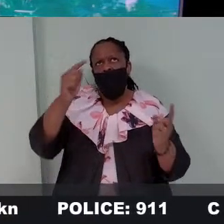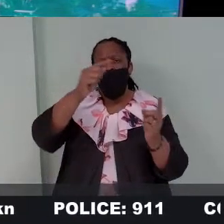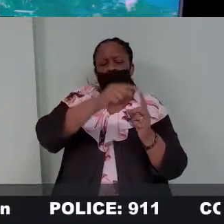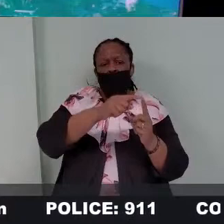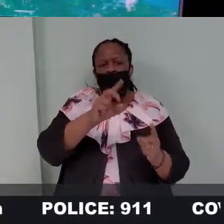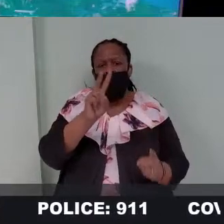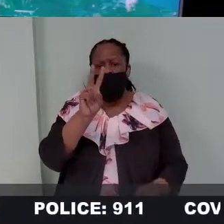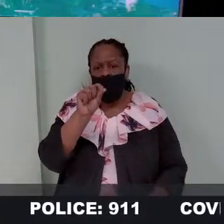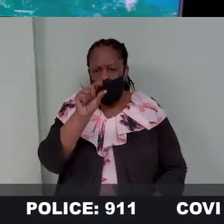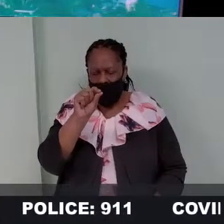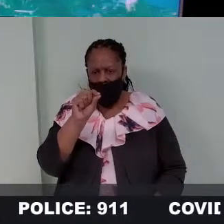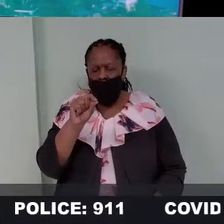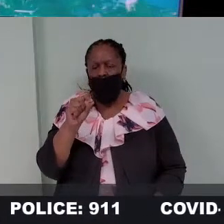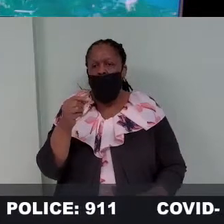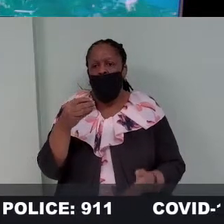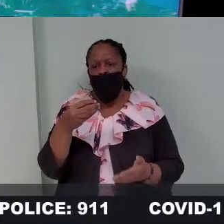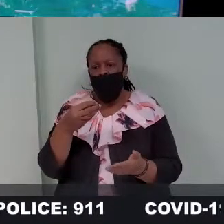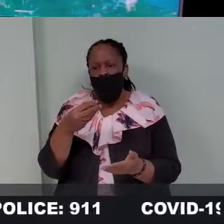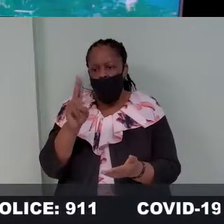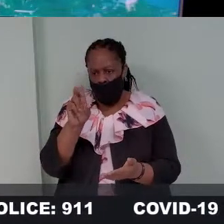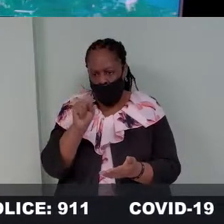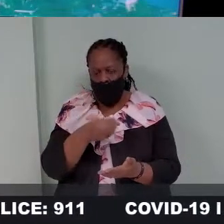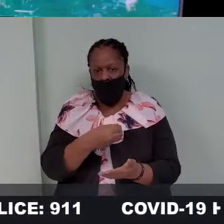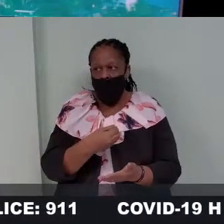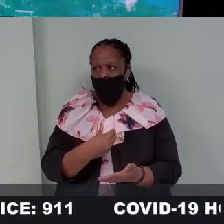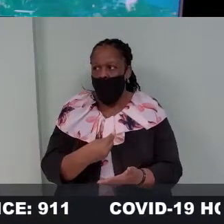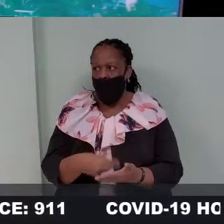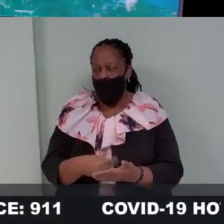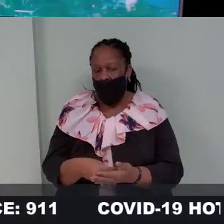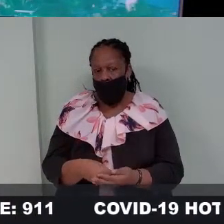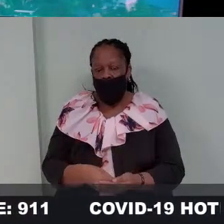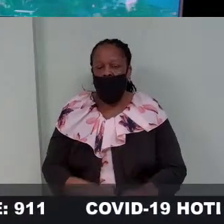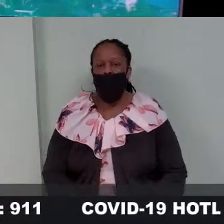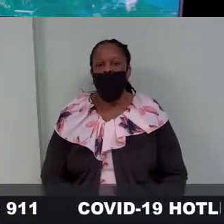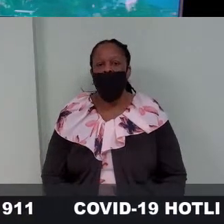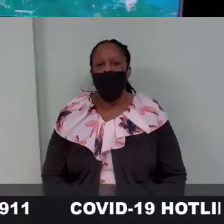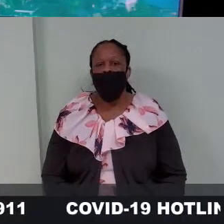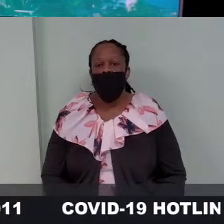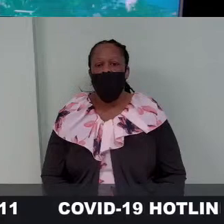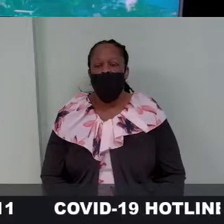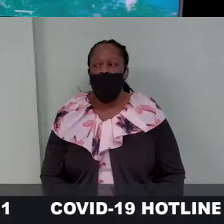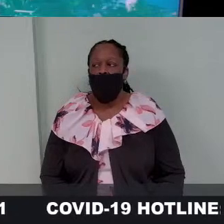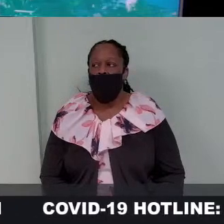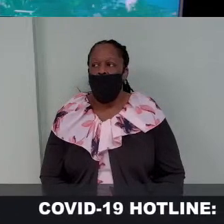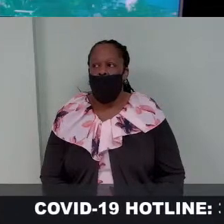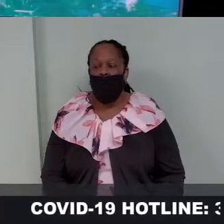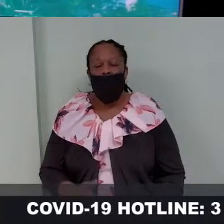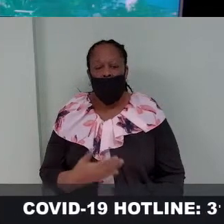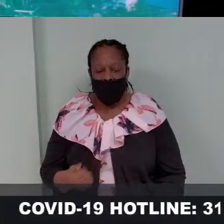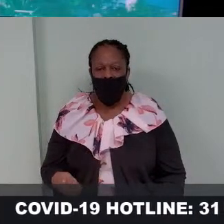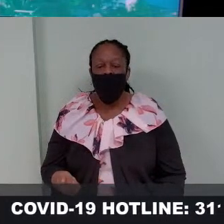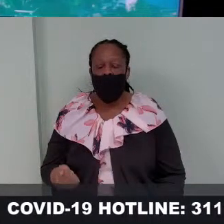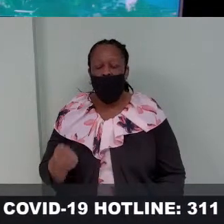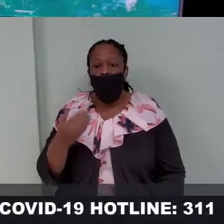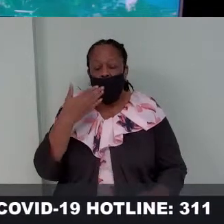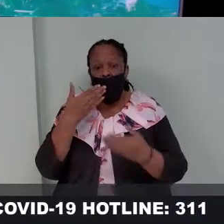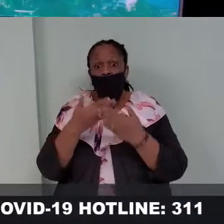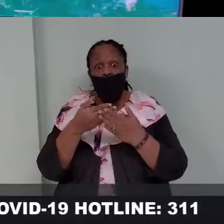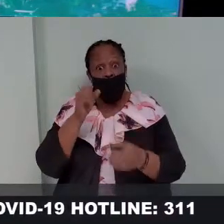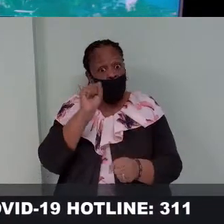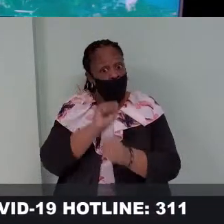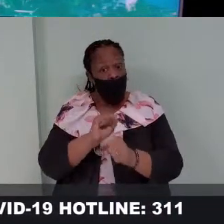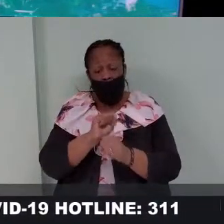additional cost for baggage and animals, etc. The process was well coordinated. So